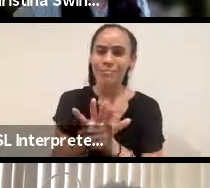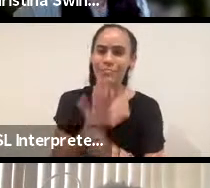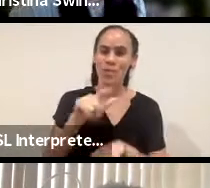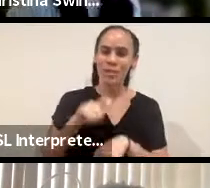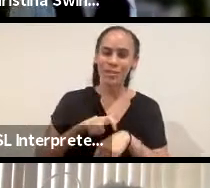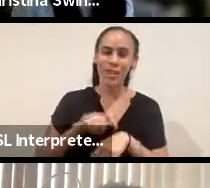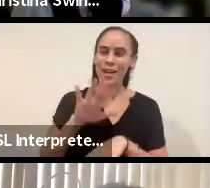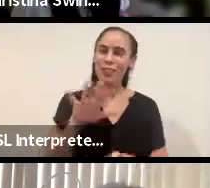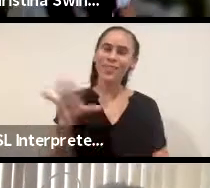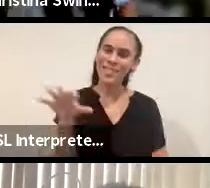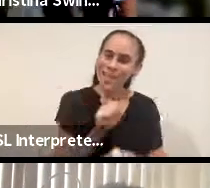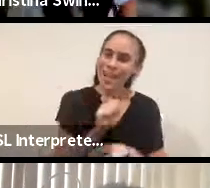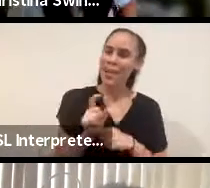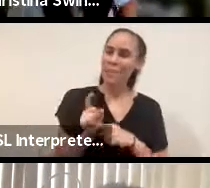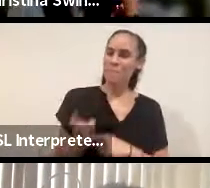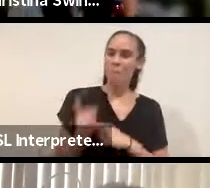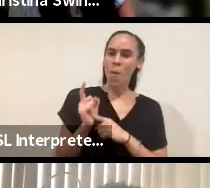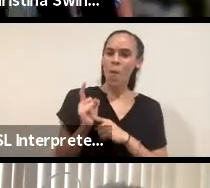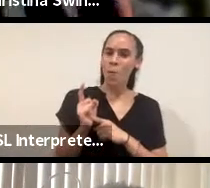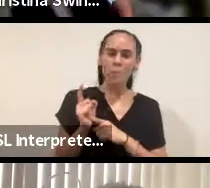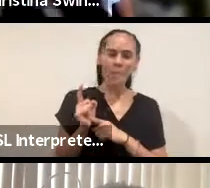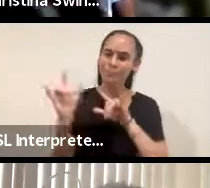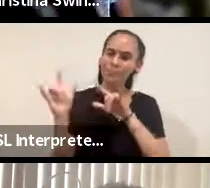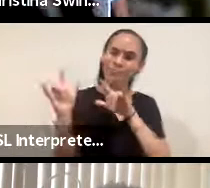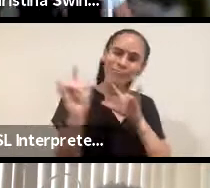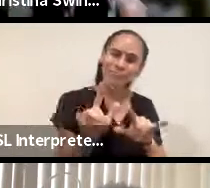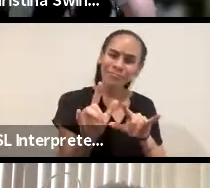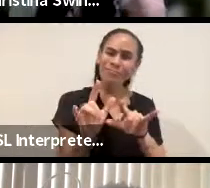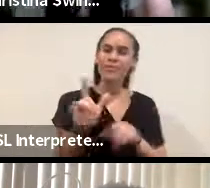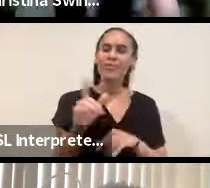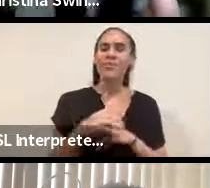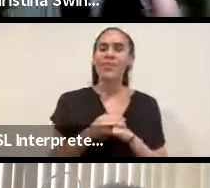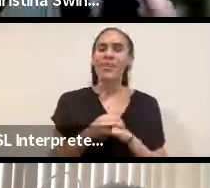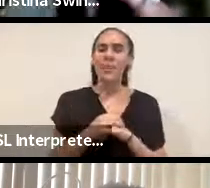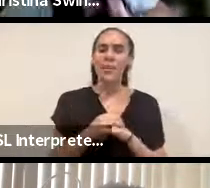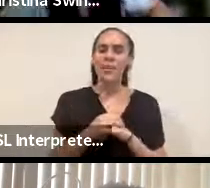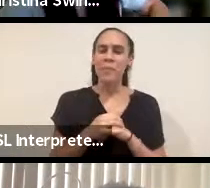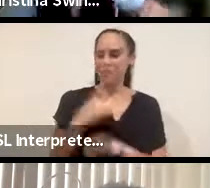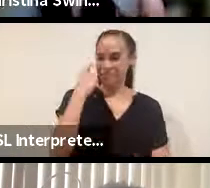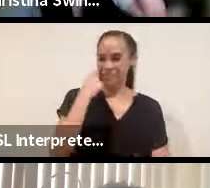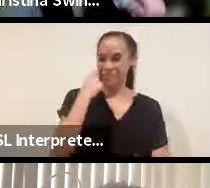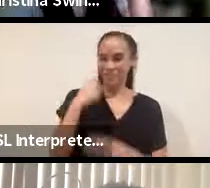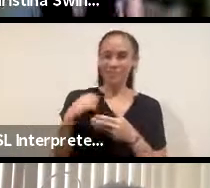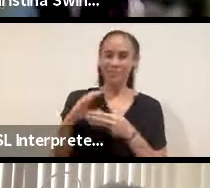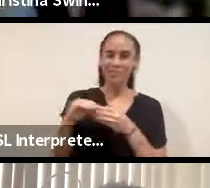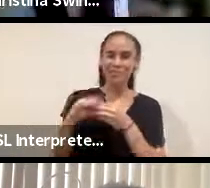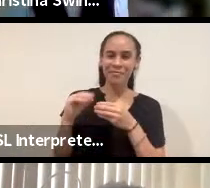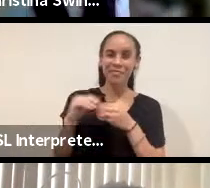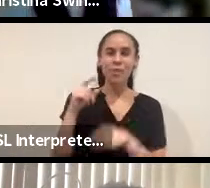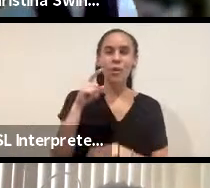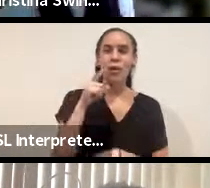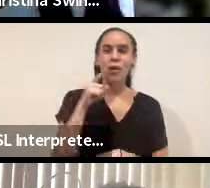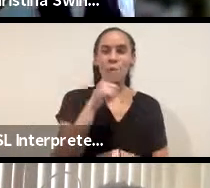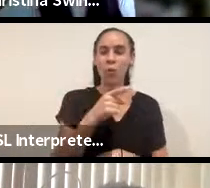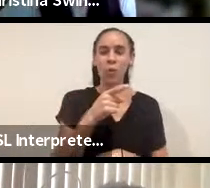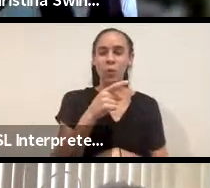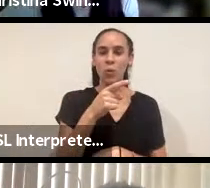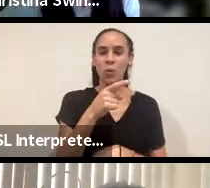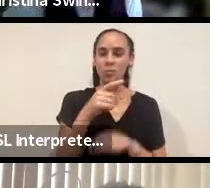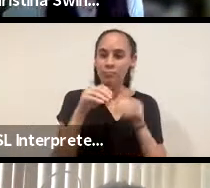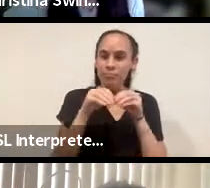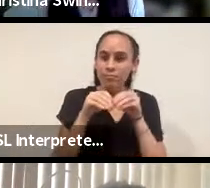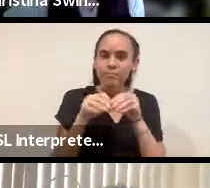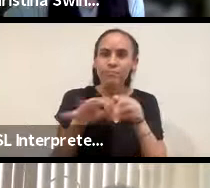in all of this love. You are so loved. It goes back to what I was saying earlier. You just emanate so much warmth and empathy